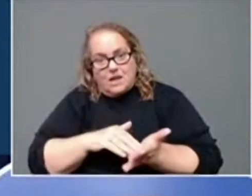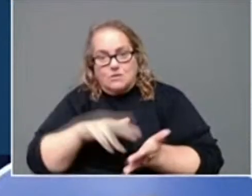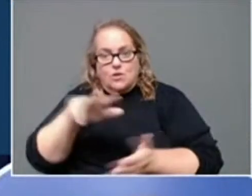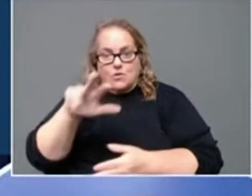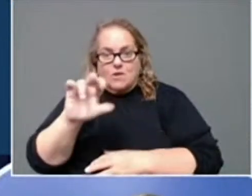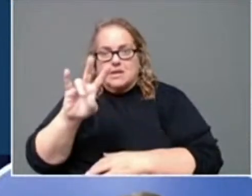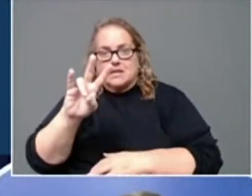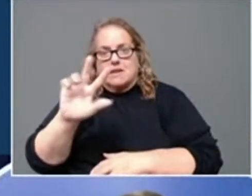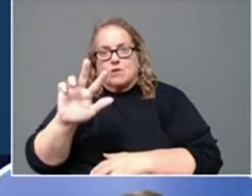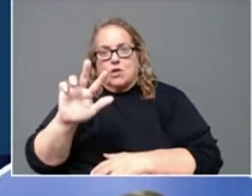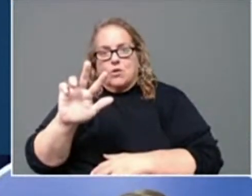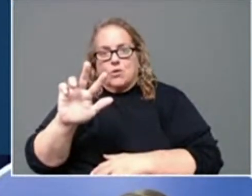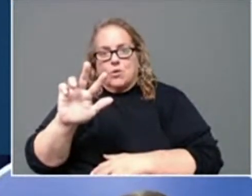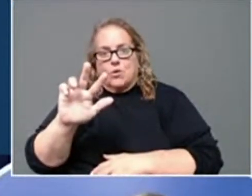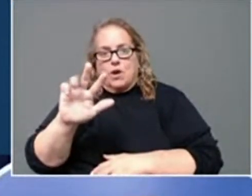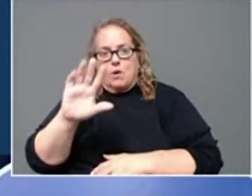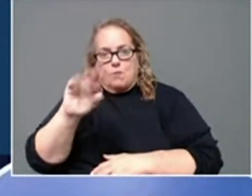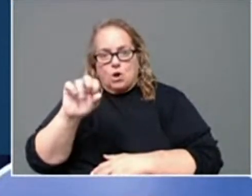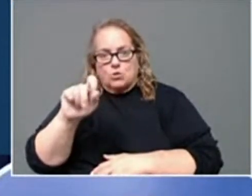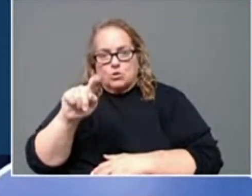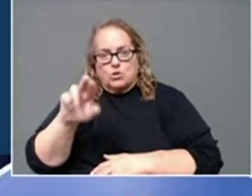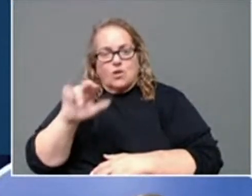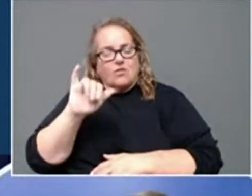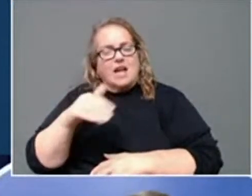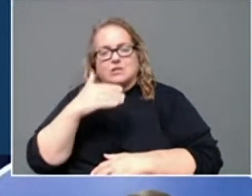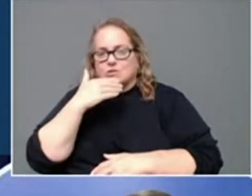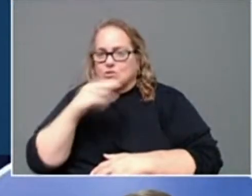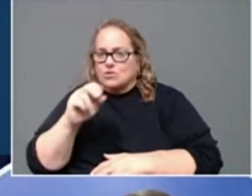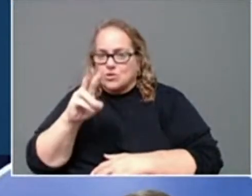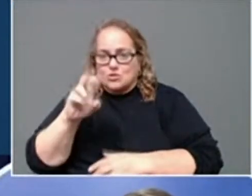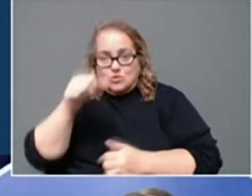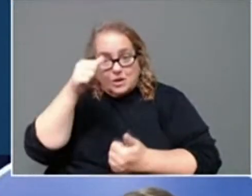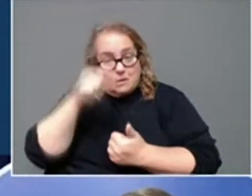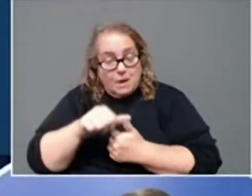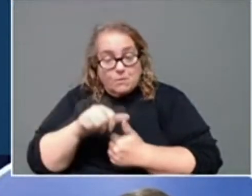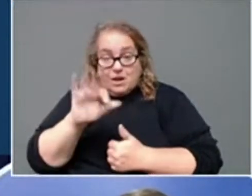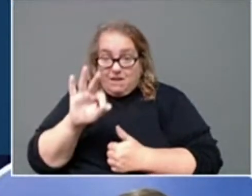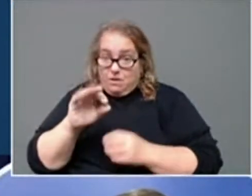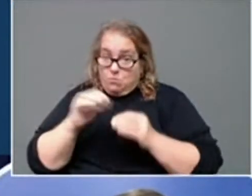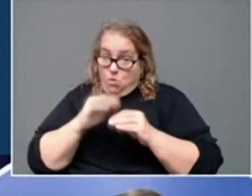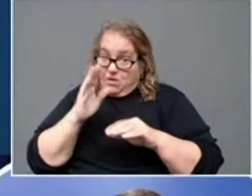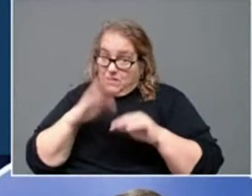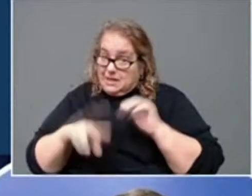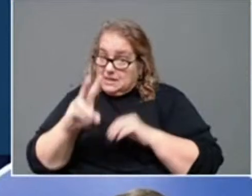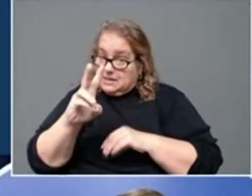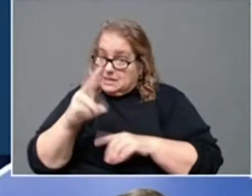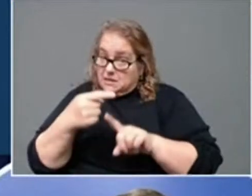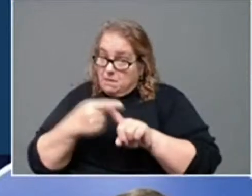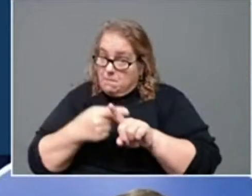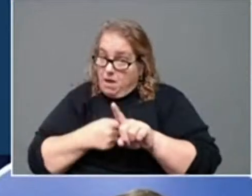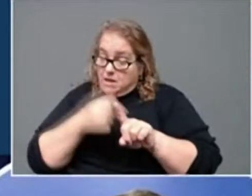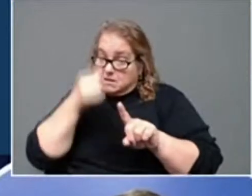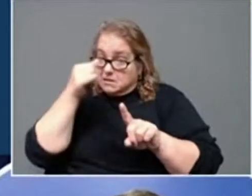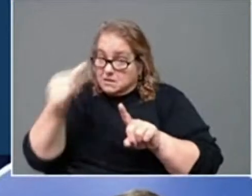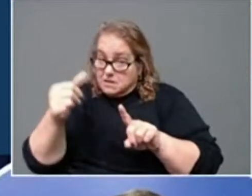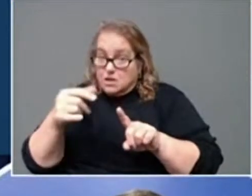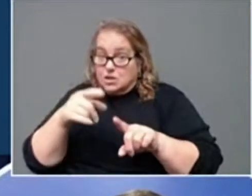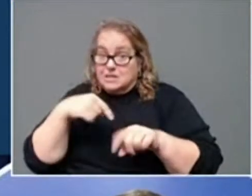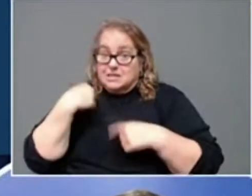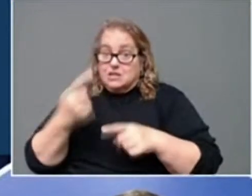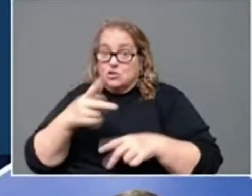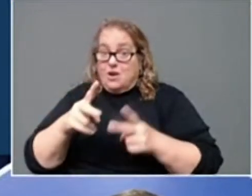46,373 got their booster shot. Remember, if it's been more than 6 months since your second shot of Pfizer